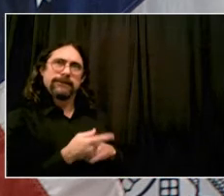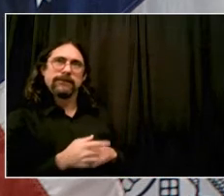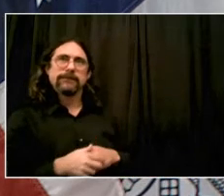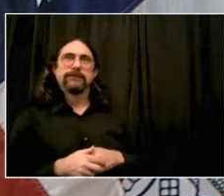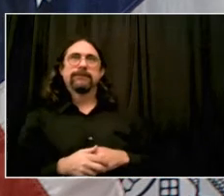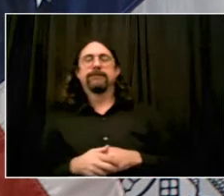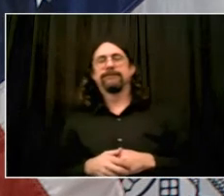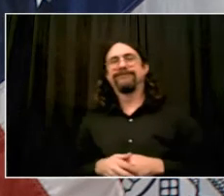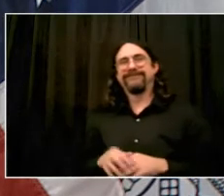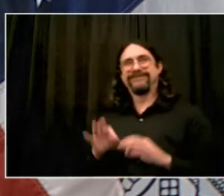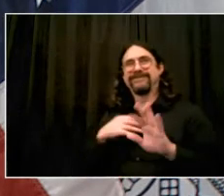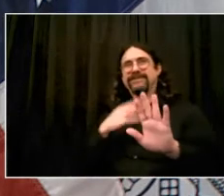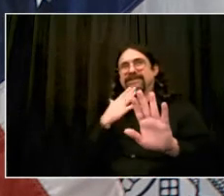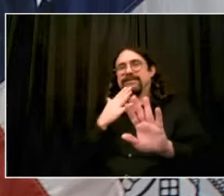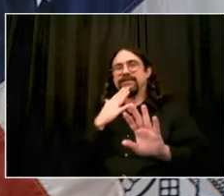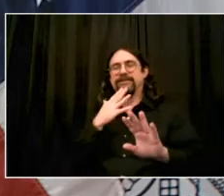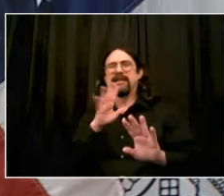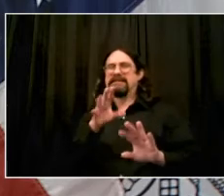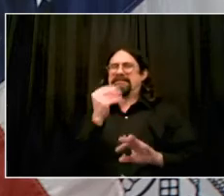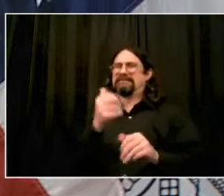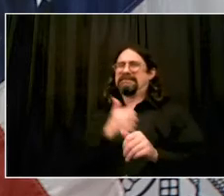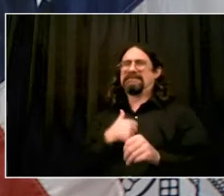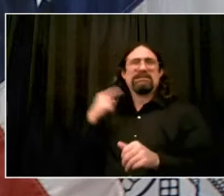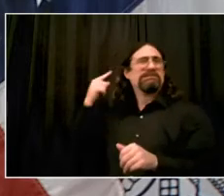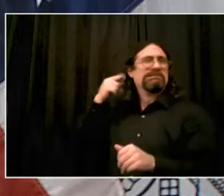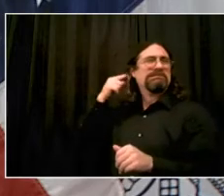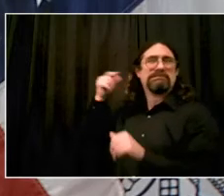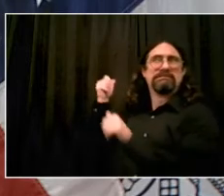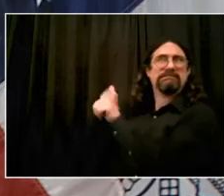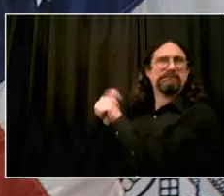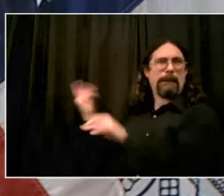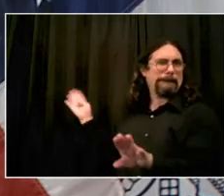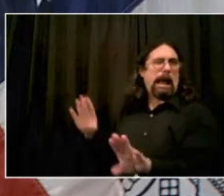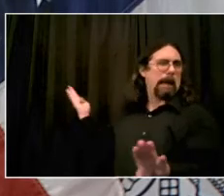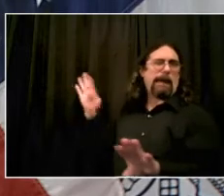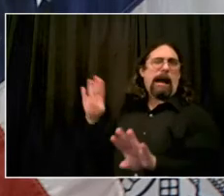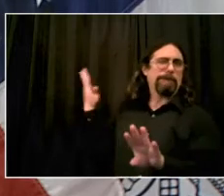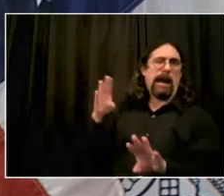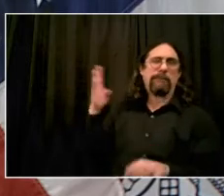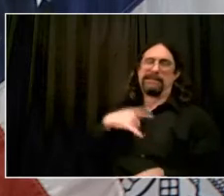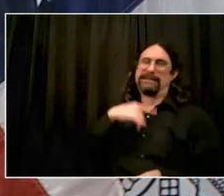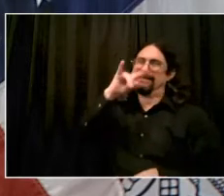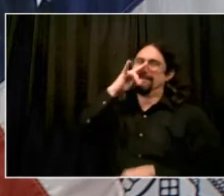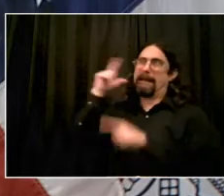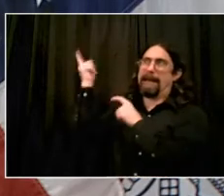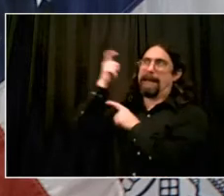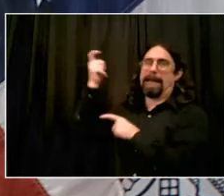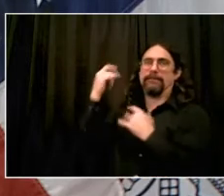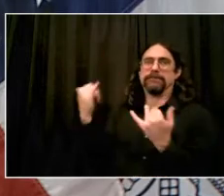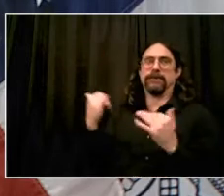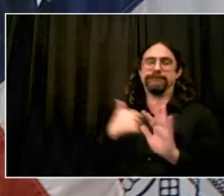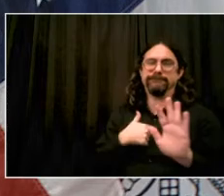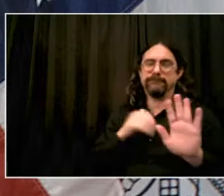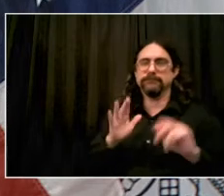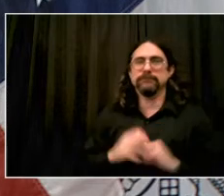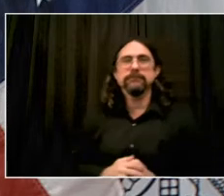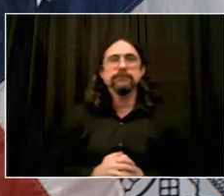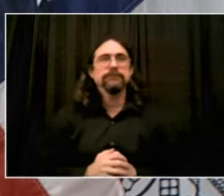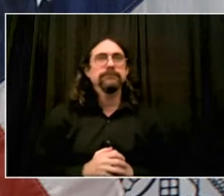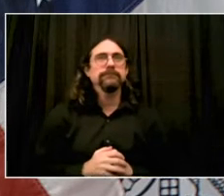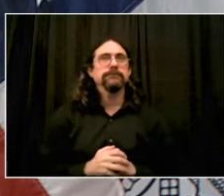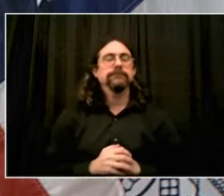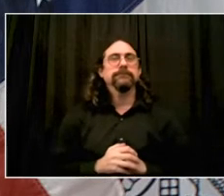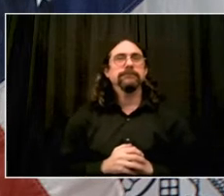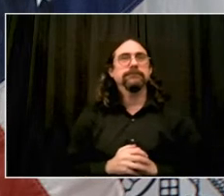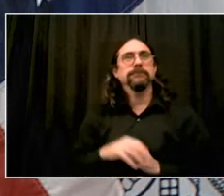all the numbers in your daily indicators, but also on your map, your zip code by zip code. And I want to ask you